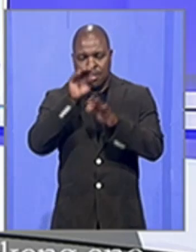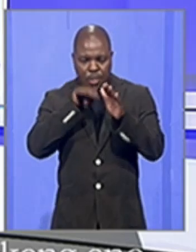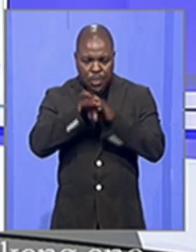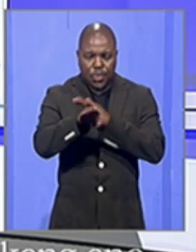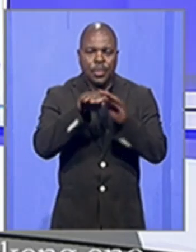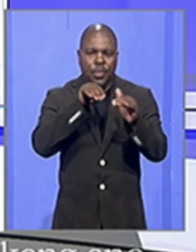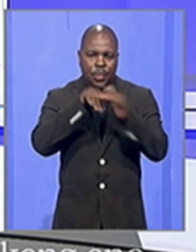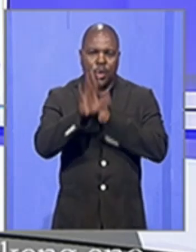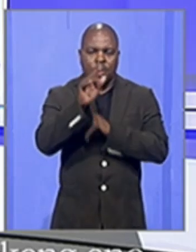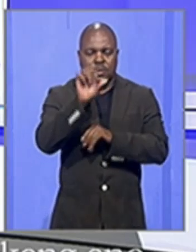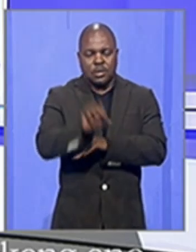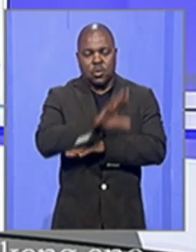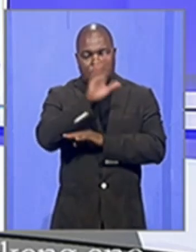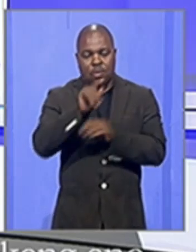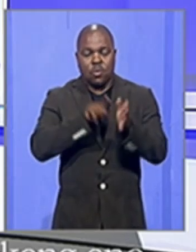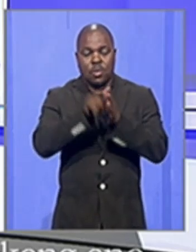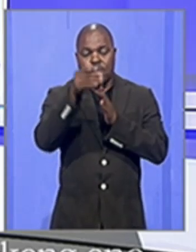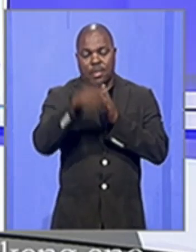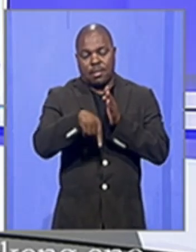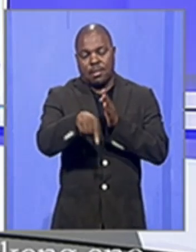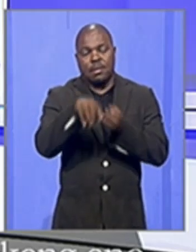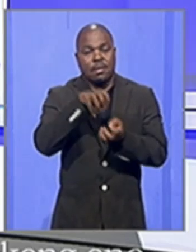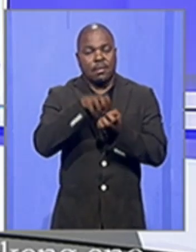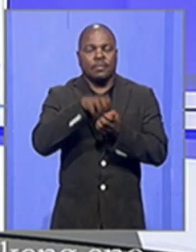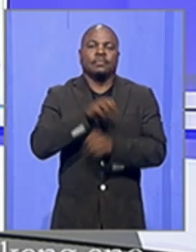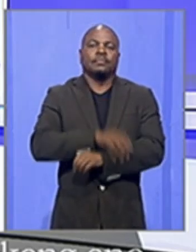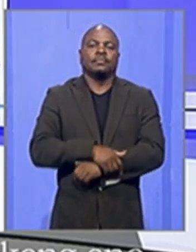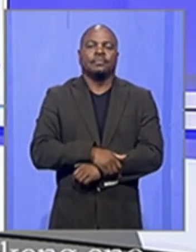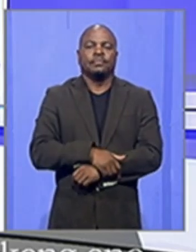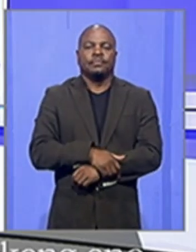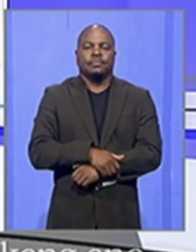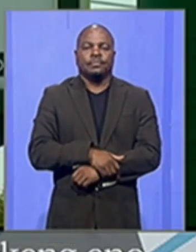ya naga mo bokhutlong jwa beke jwa Paseka.